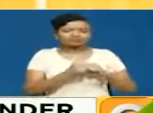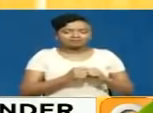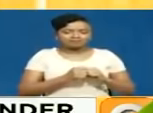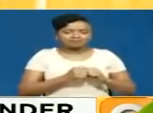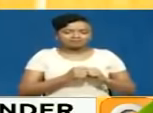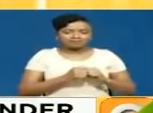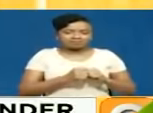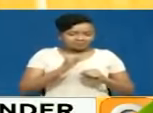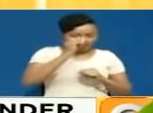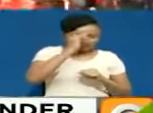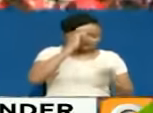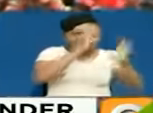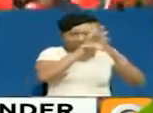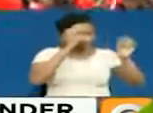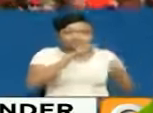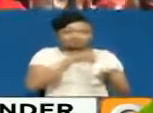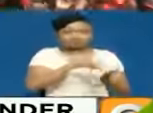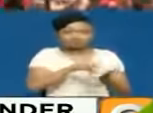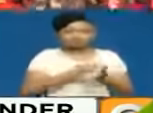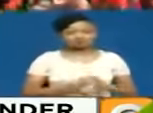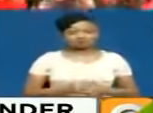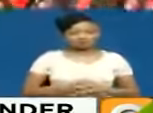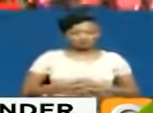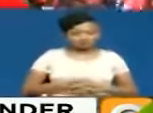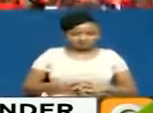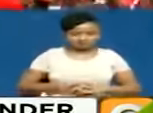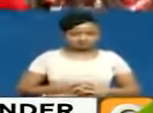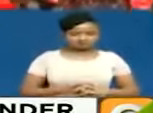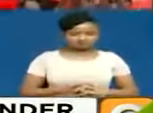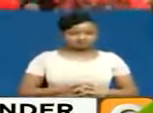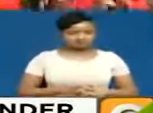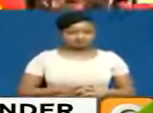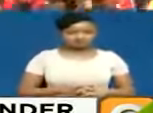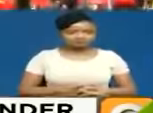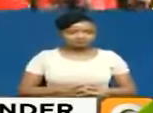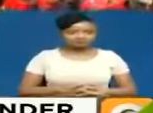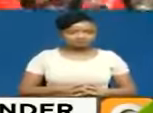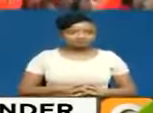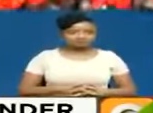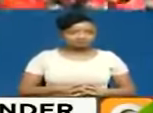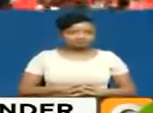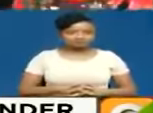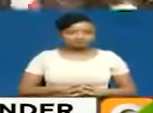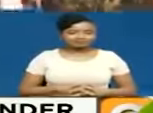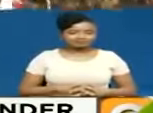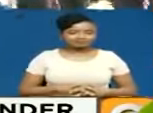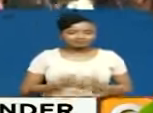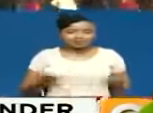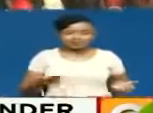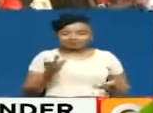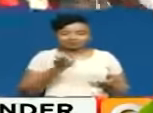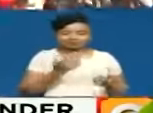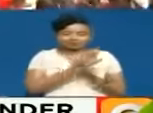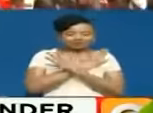in a very unprecedented way. The one-time bromance duo